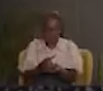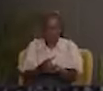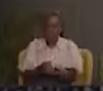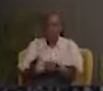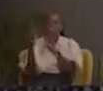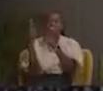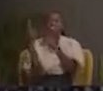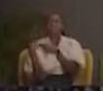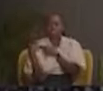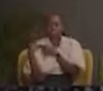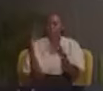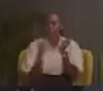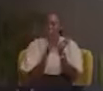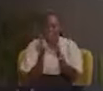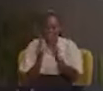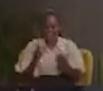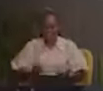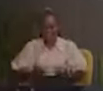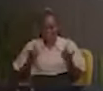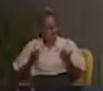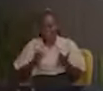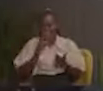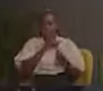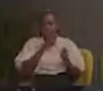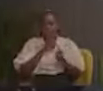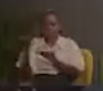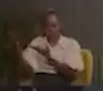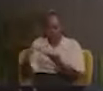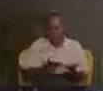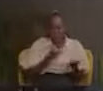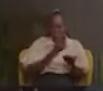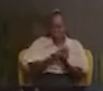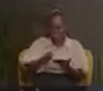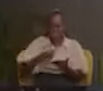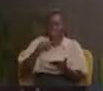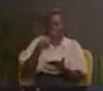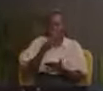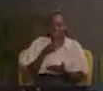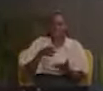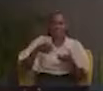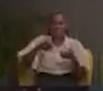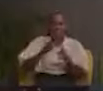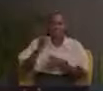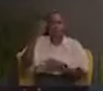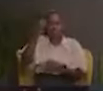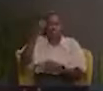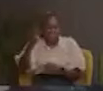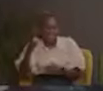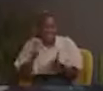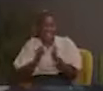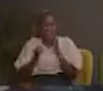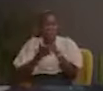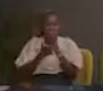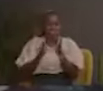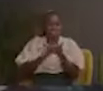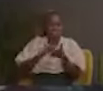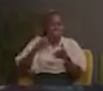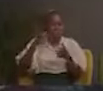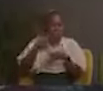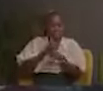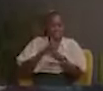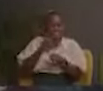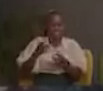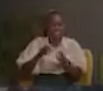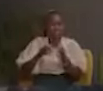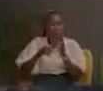Responsible Christianity is when you bring the saints to an understanding that the technology that makes anything manifest in the earth